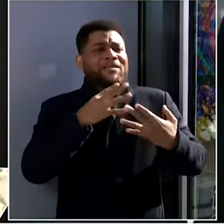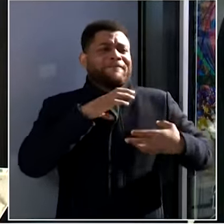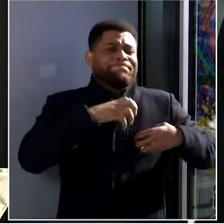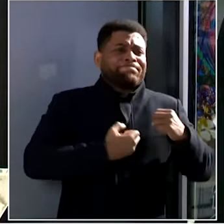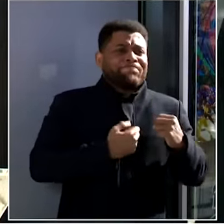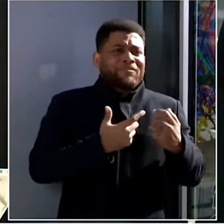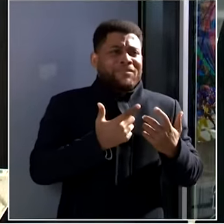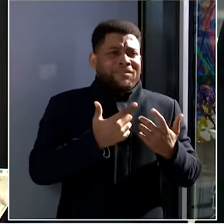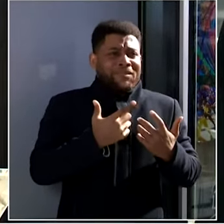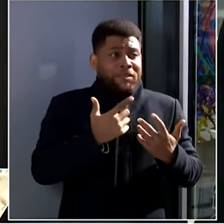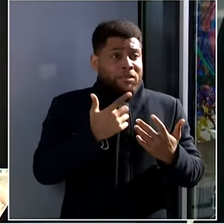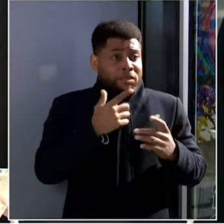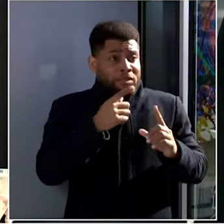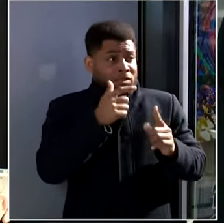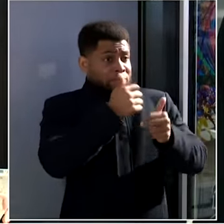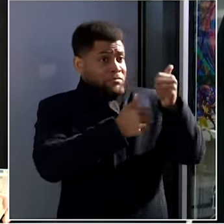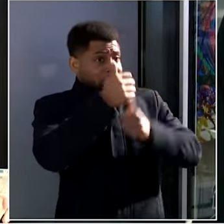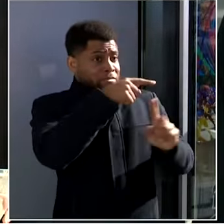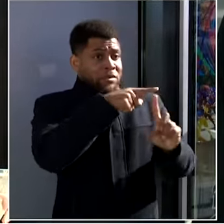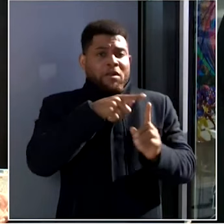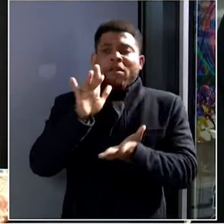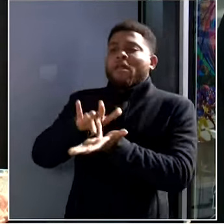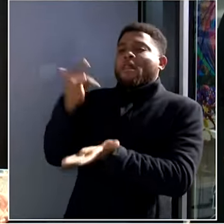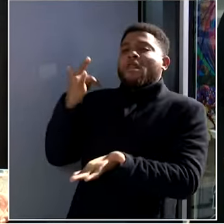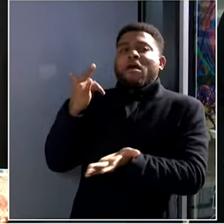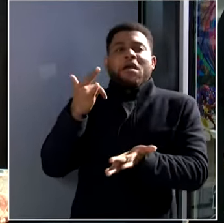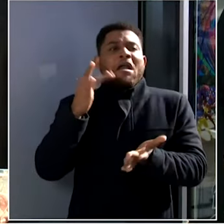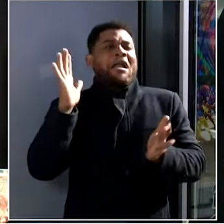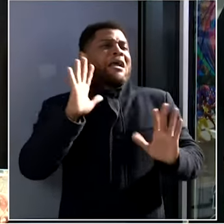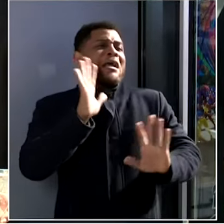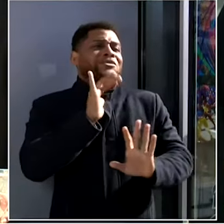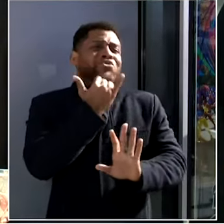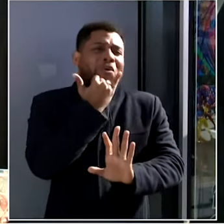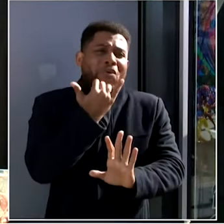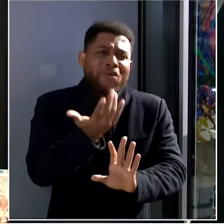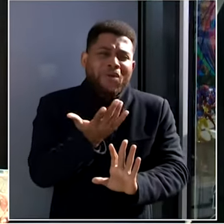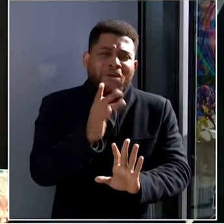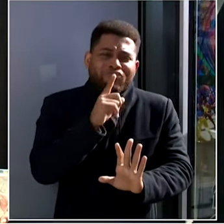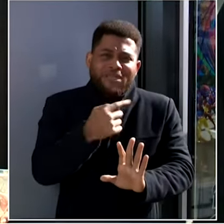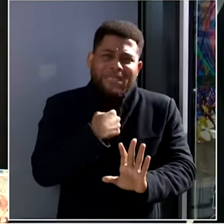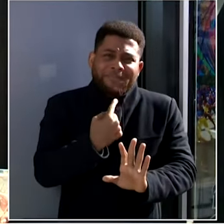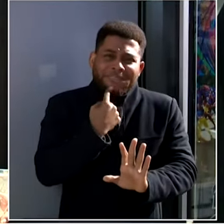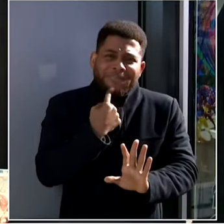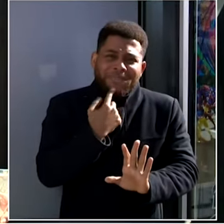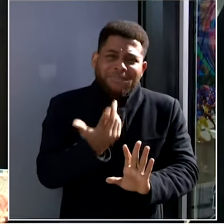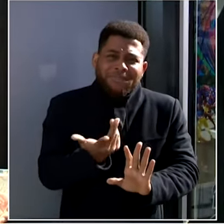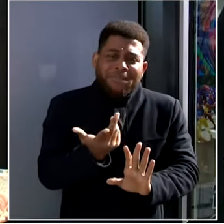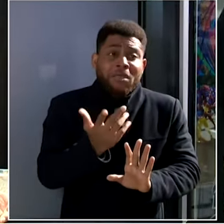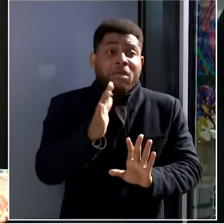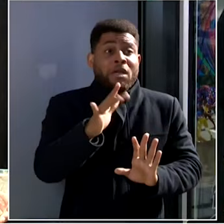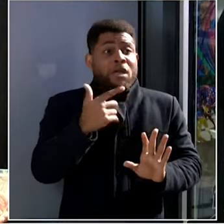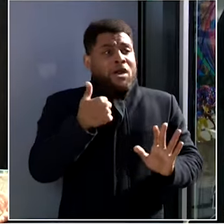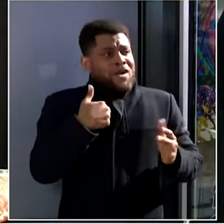I had the honor of appointing Mike to serve on a very important board in the District of Columbia, one that helps